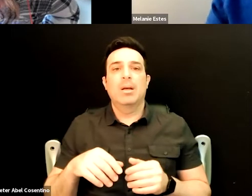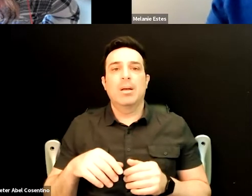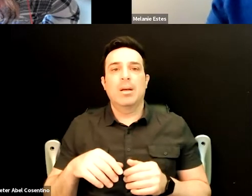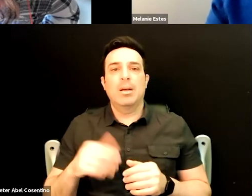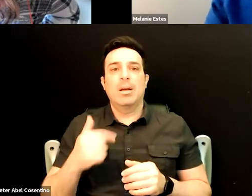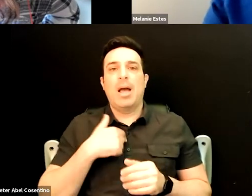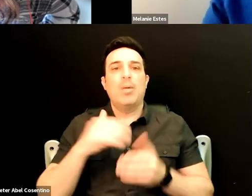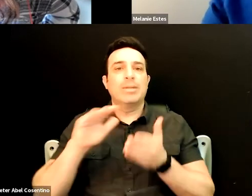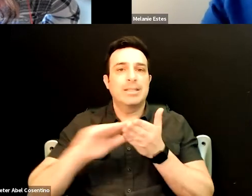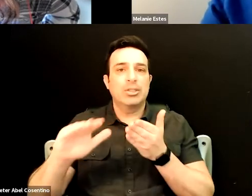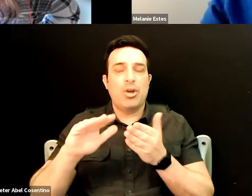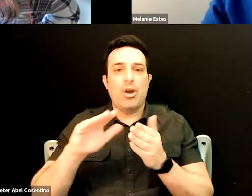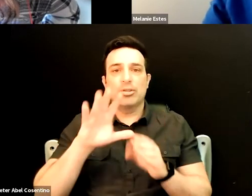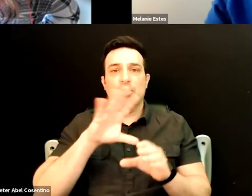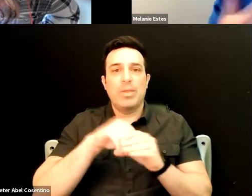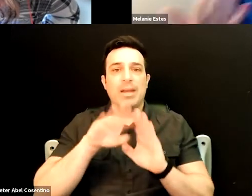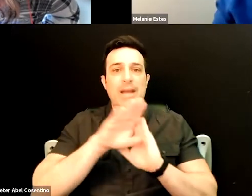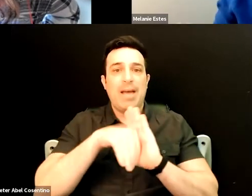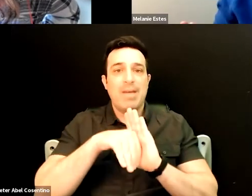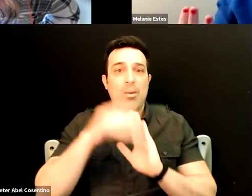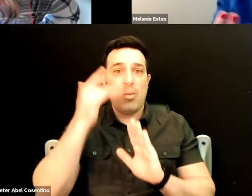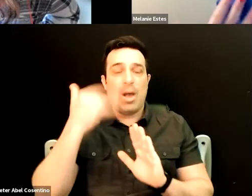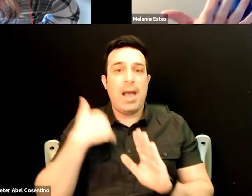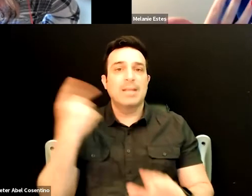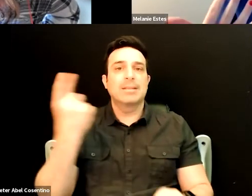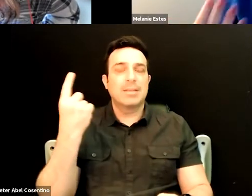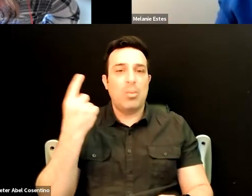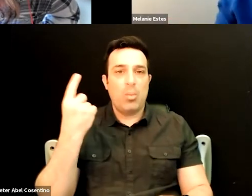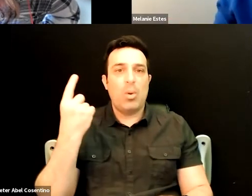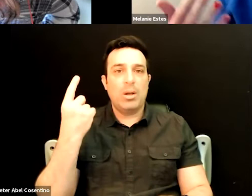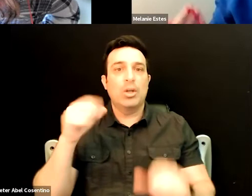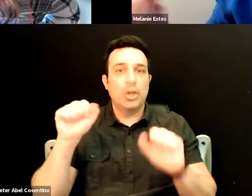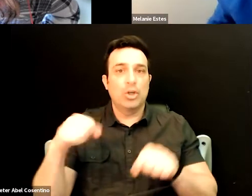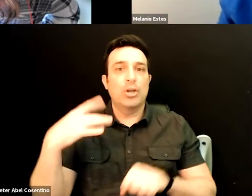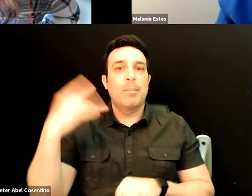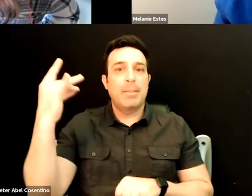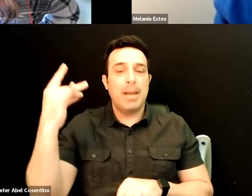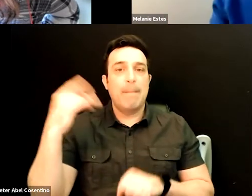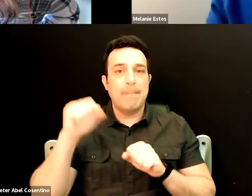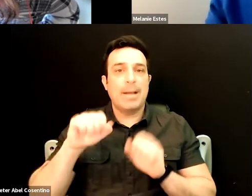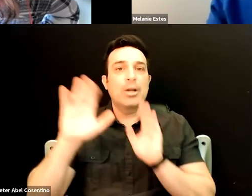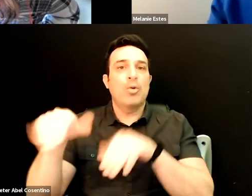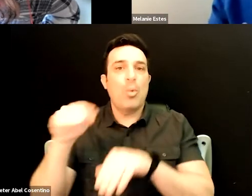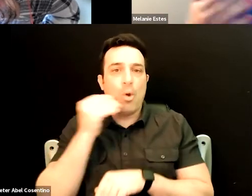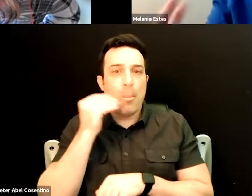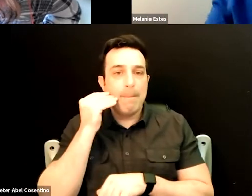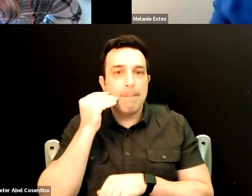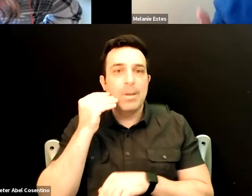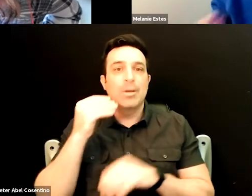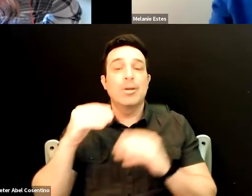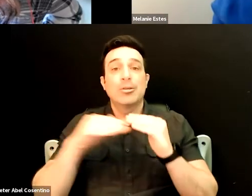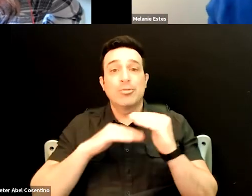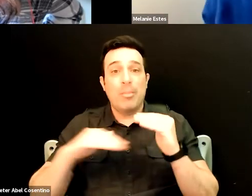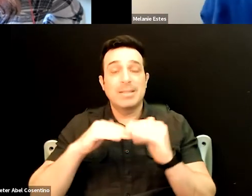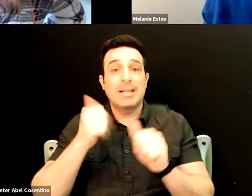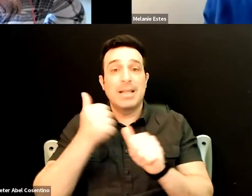I was discharged within about a half an hour because I had someone that could pick me up and I could go home to. So basically what I got told